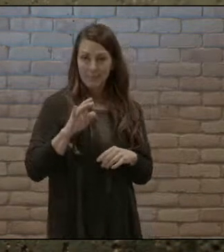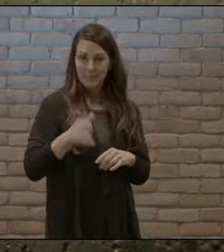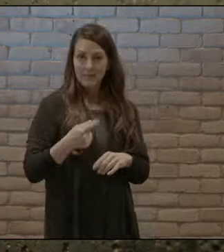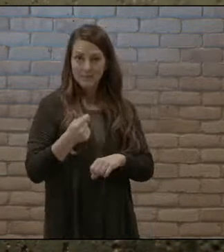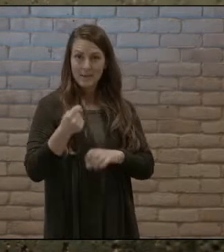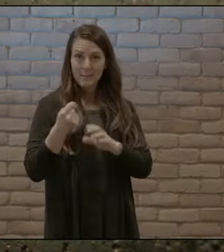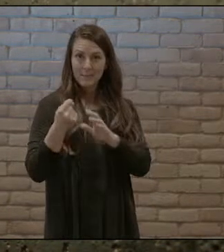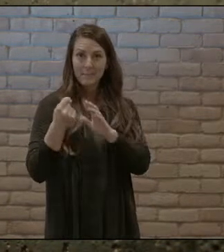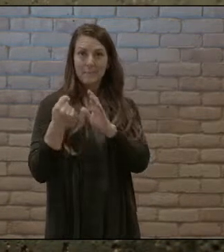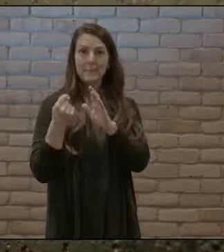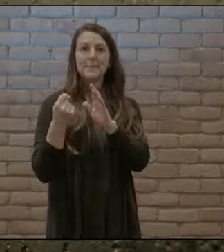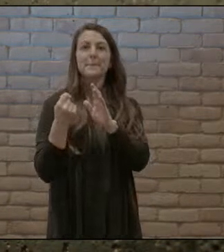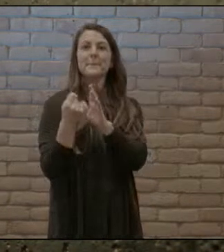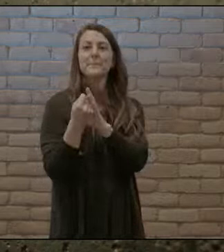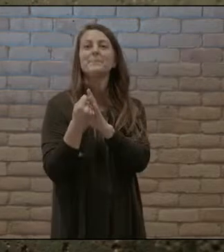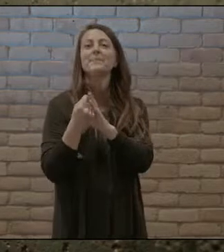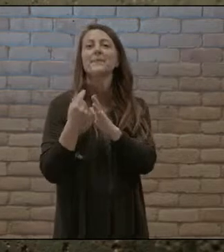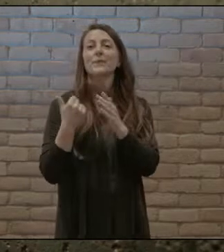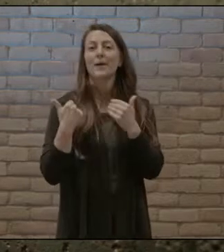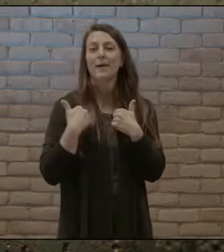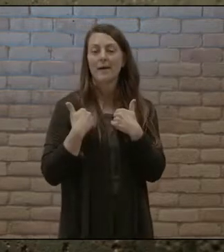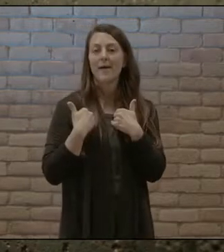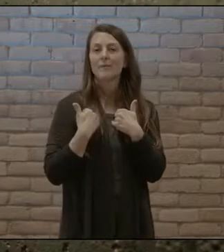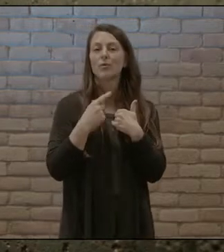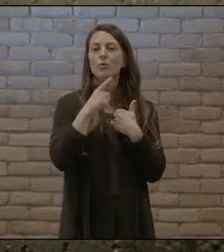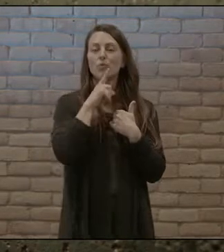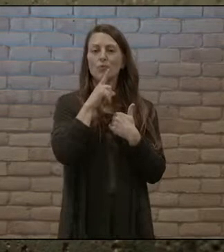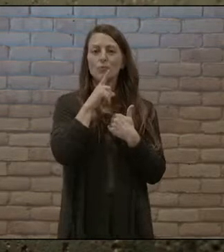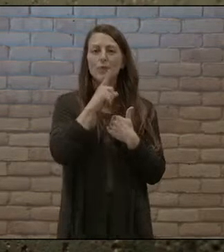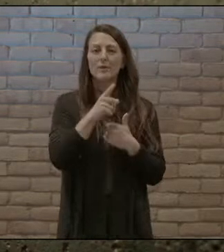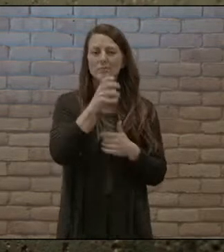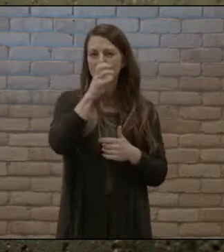Jews from every nation